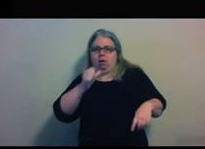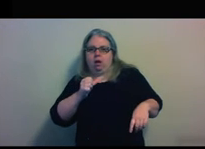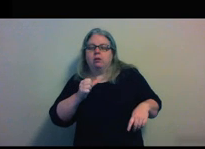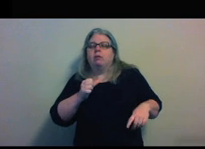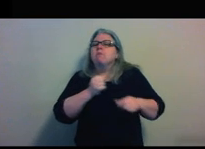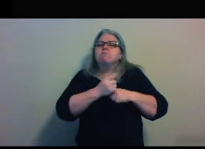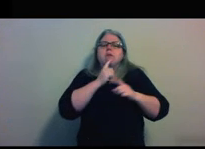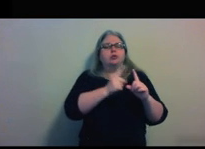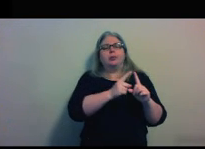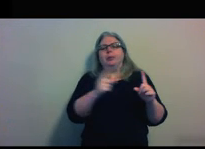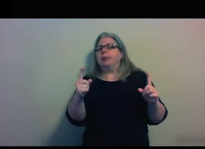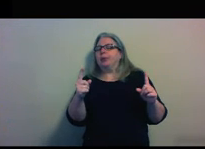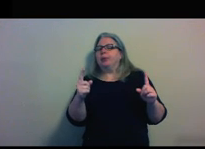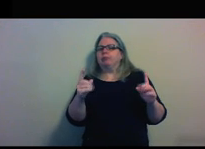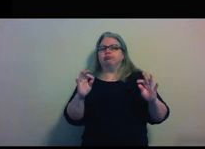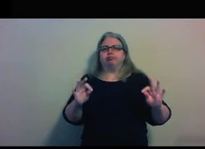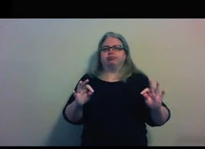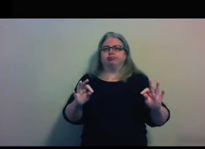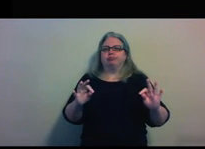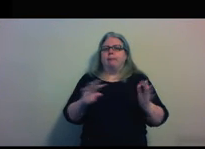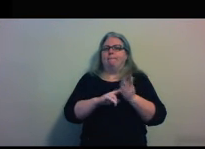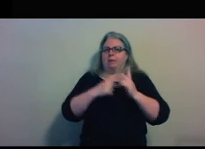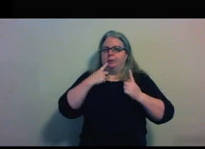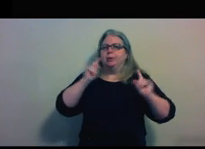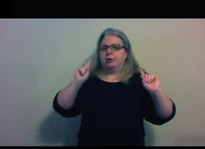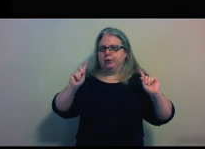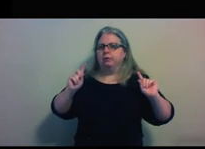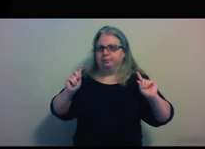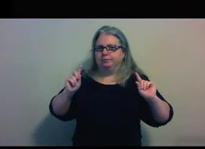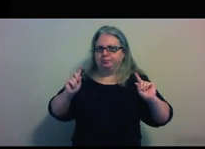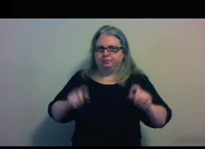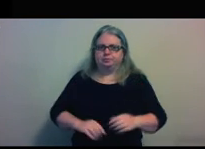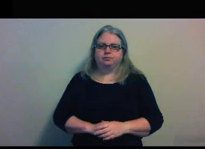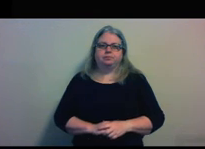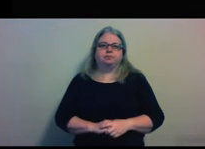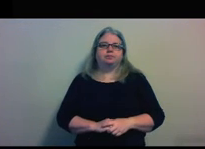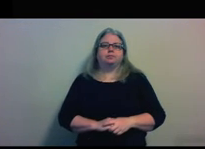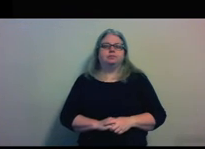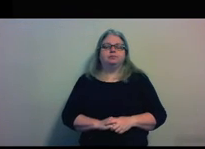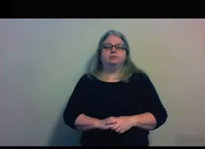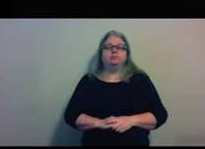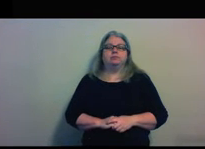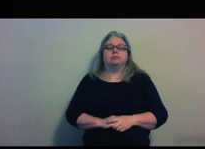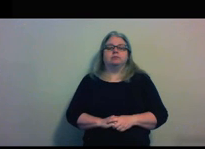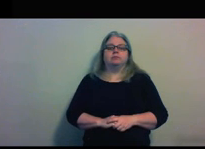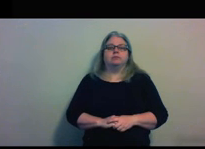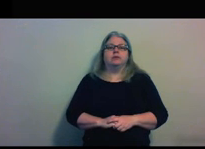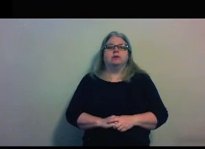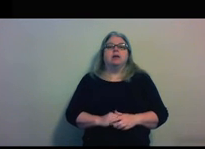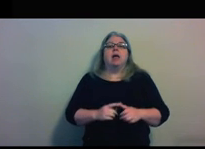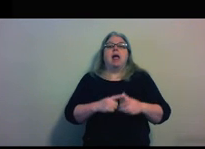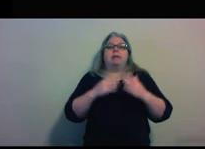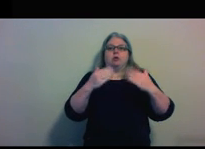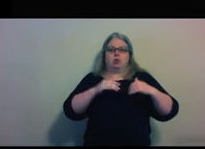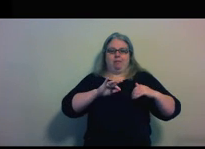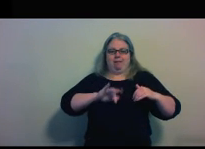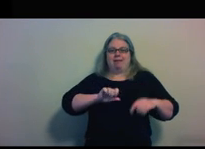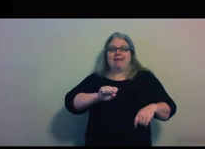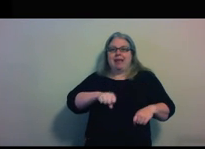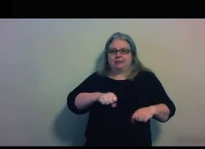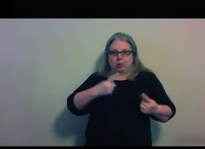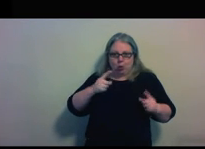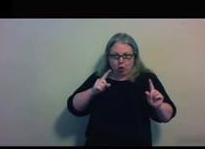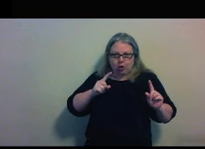computer, and you just want to make sure that it's going all the way to that section where it says "You sound great." Now that it's working, click the yes,